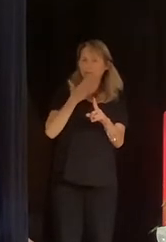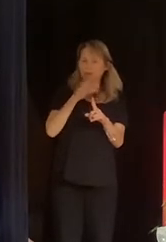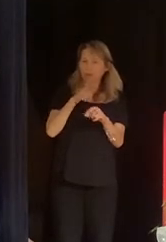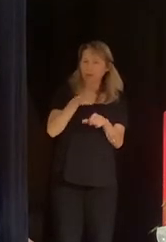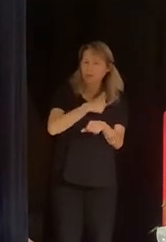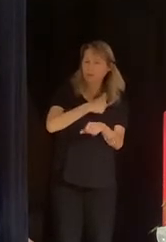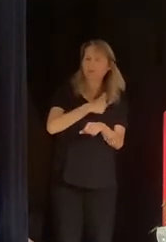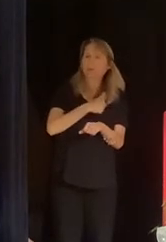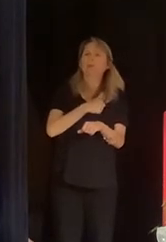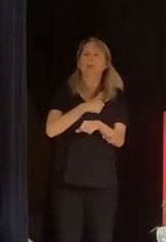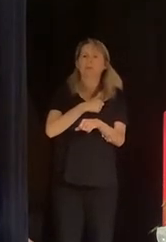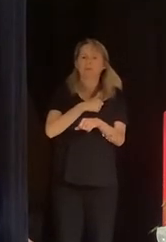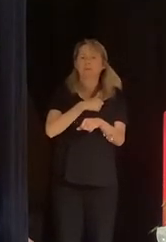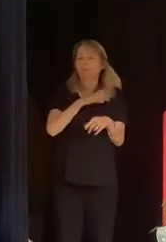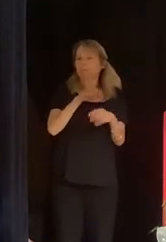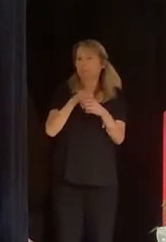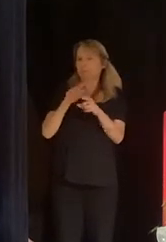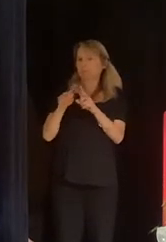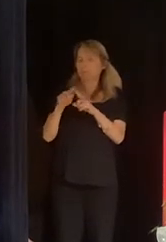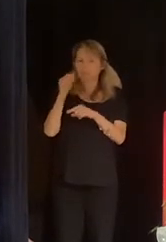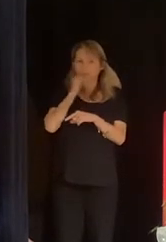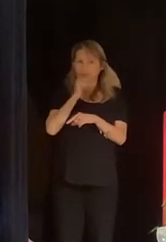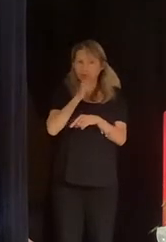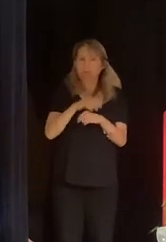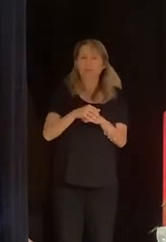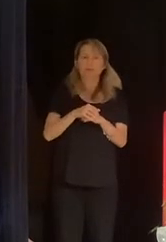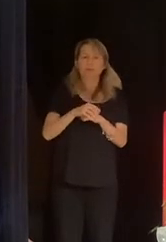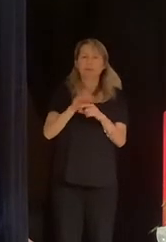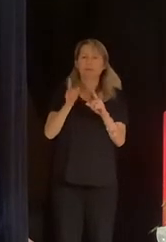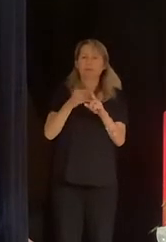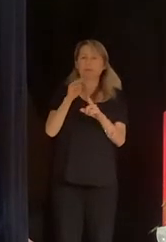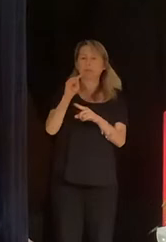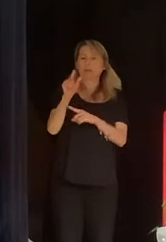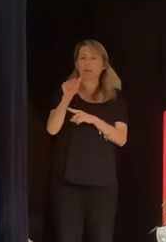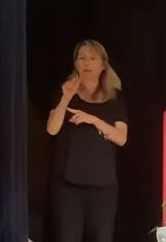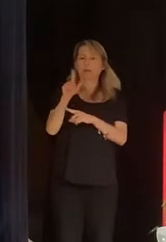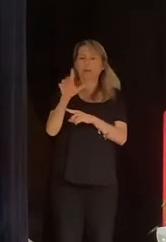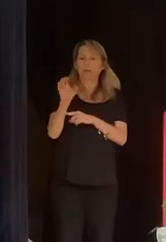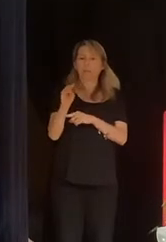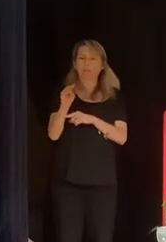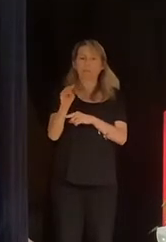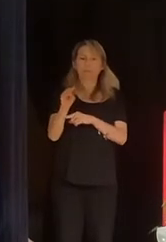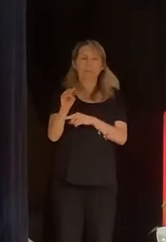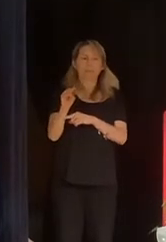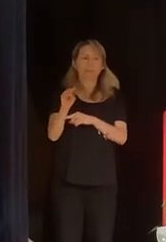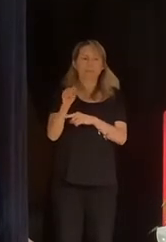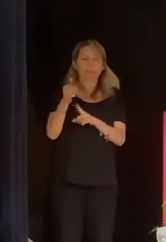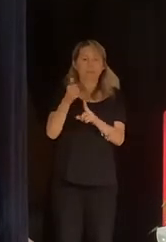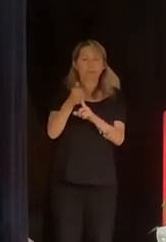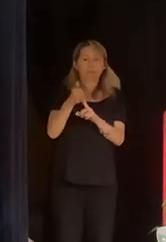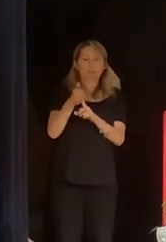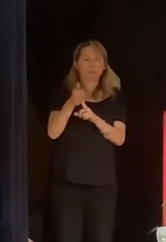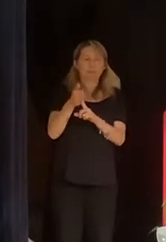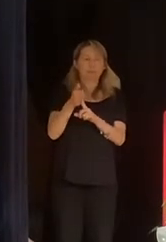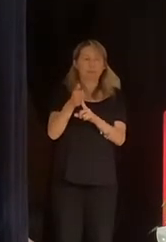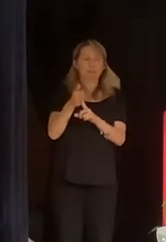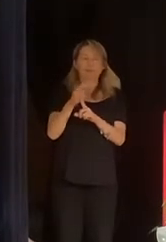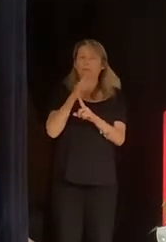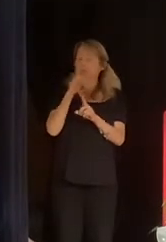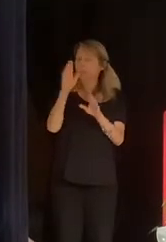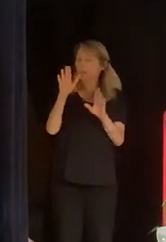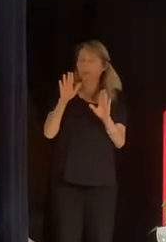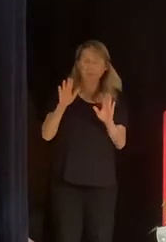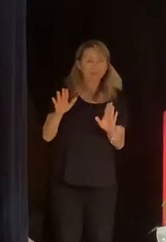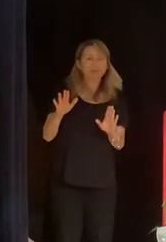daily activities. The first recipient is Menachem Blostein. Menachem, he's wonderful. He is